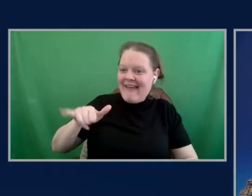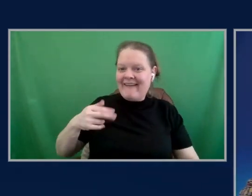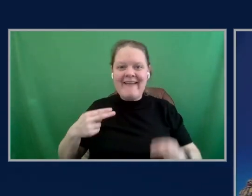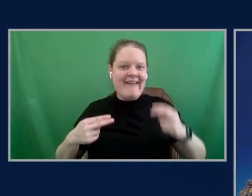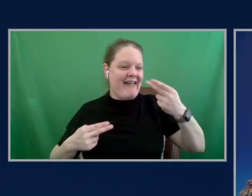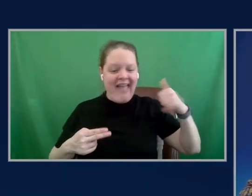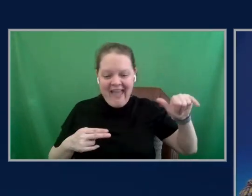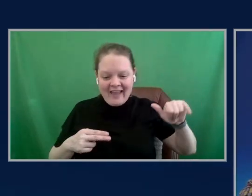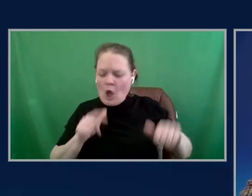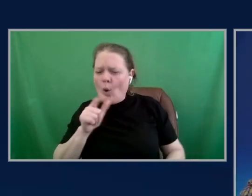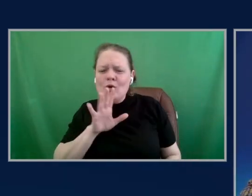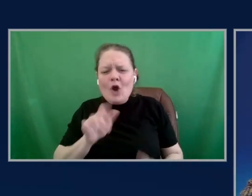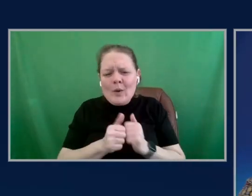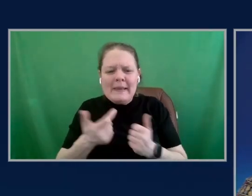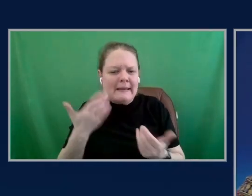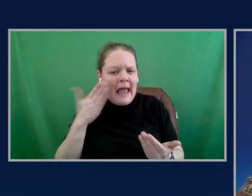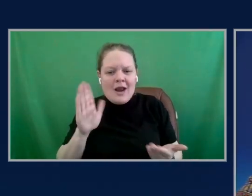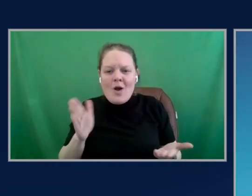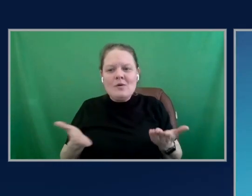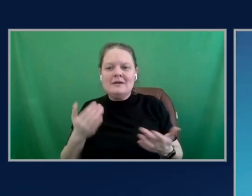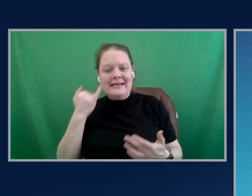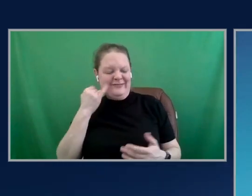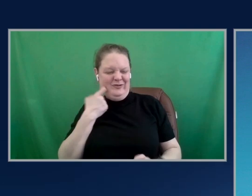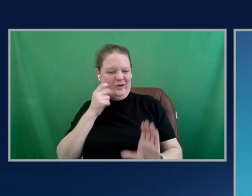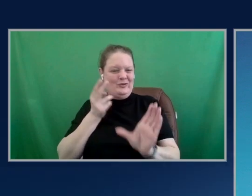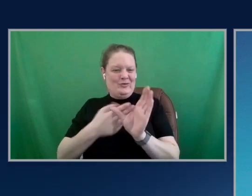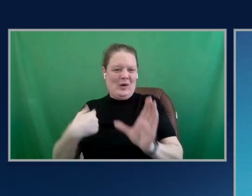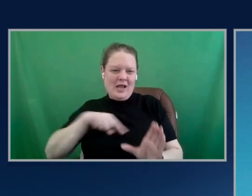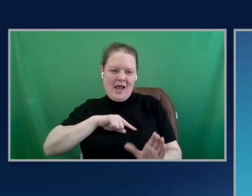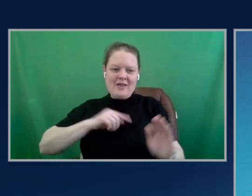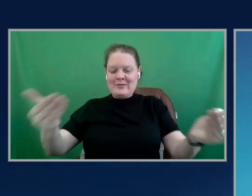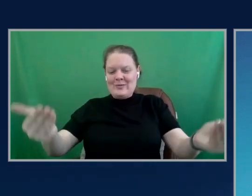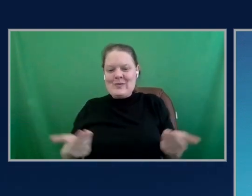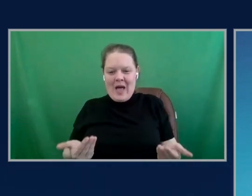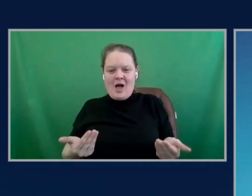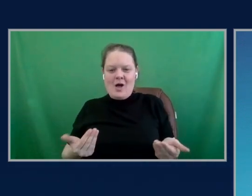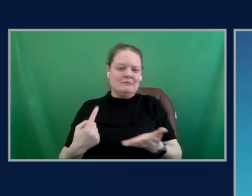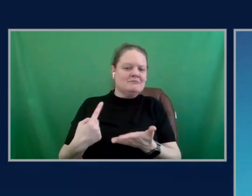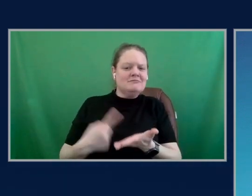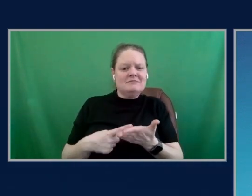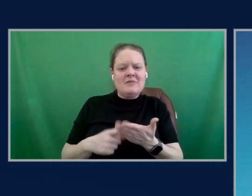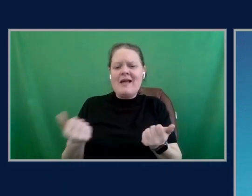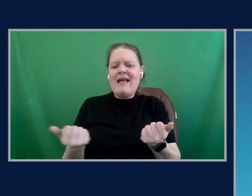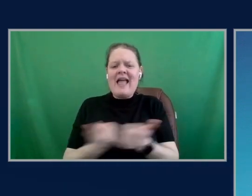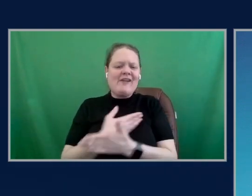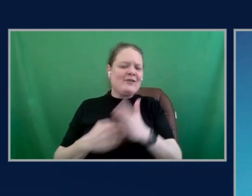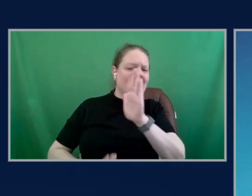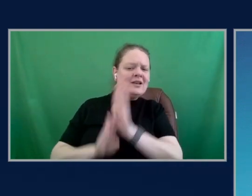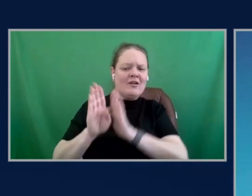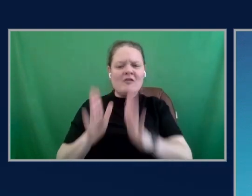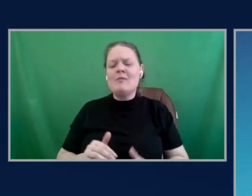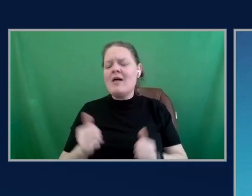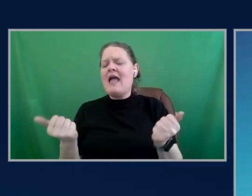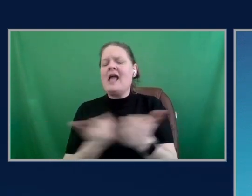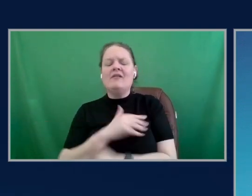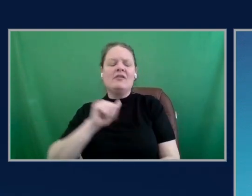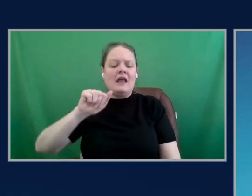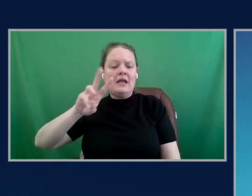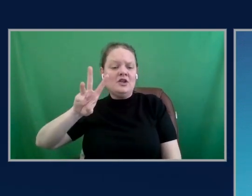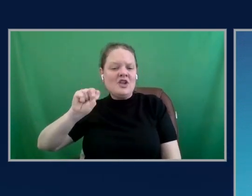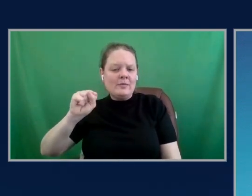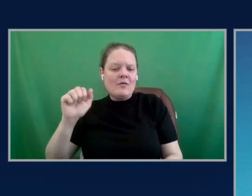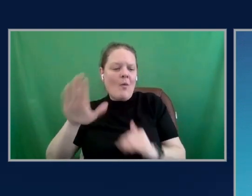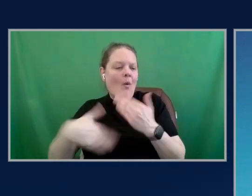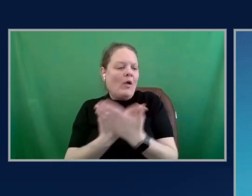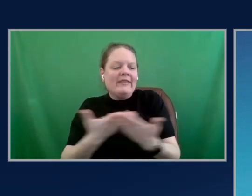are we talking to? I don't even. If you're just joining us, welcome. We're talking all things developer, all things AWS, all things that you want to talk about